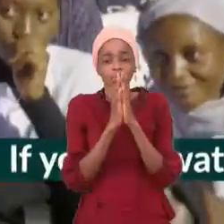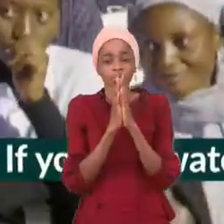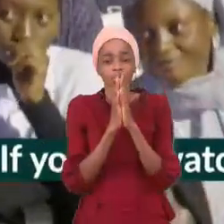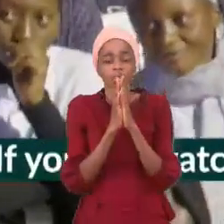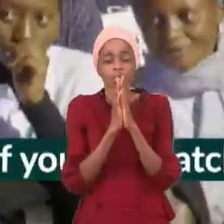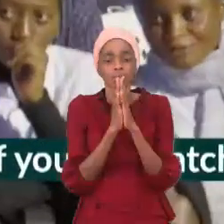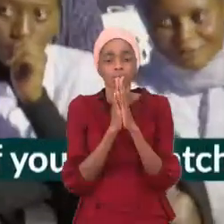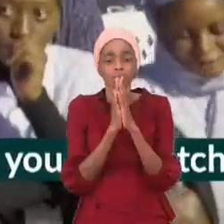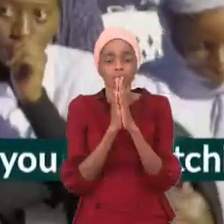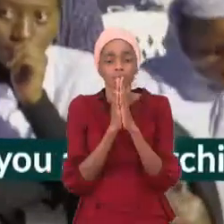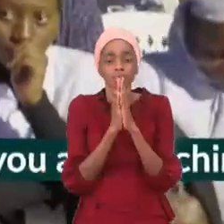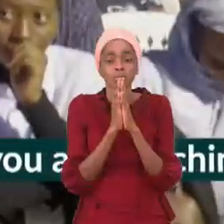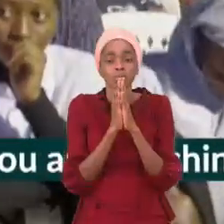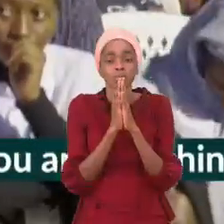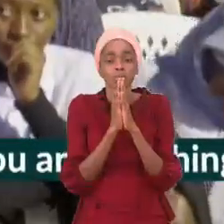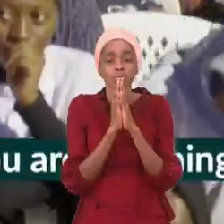Counselors, now,